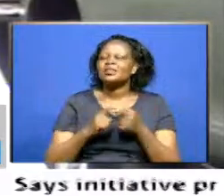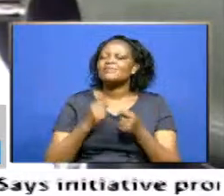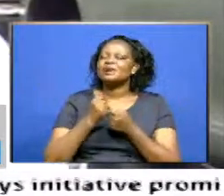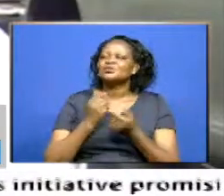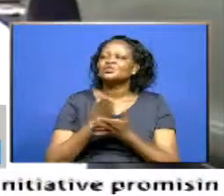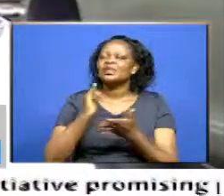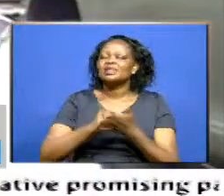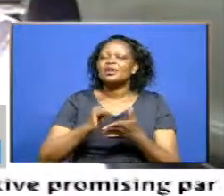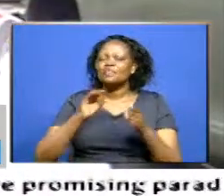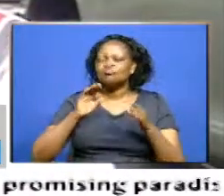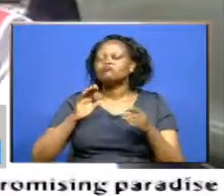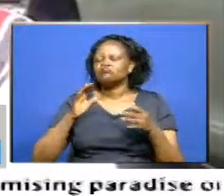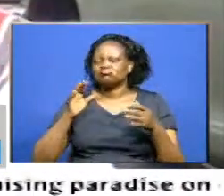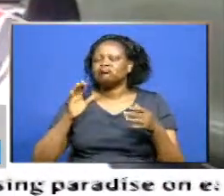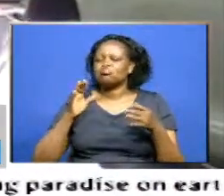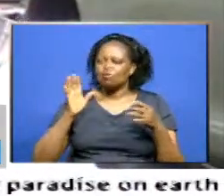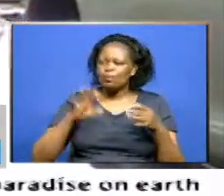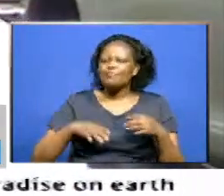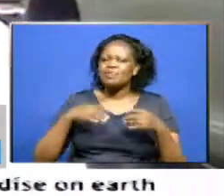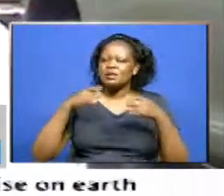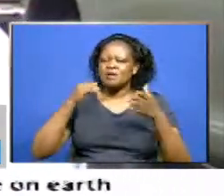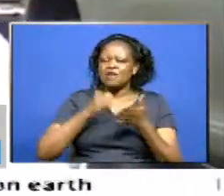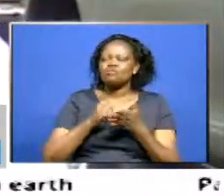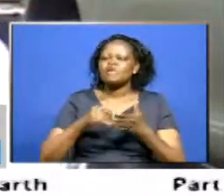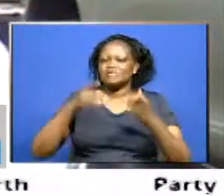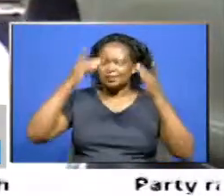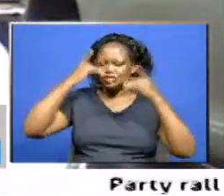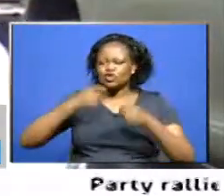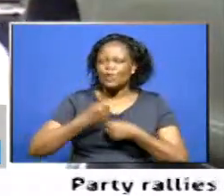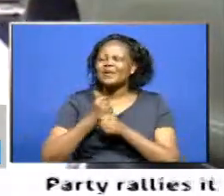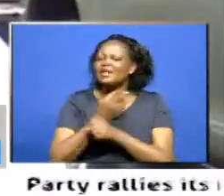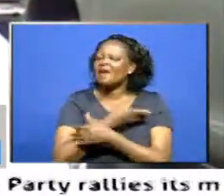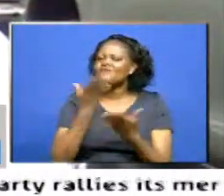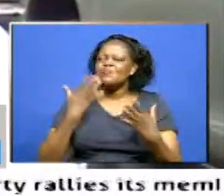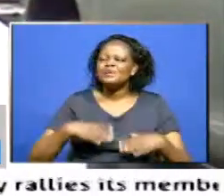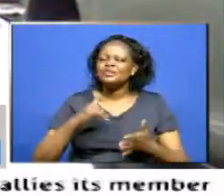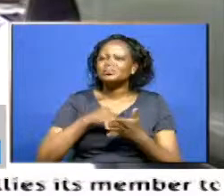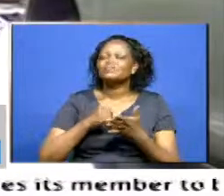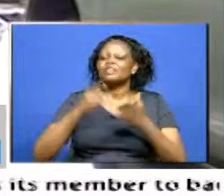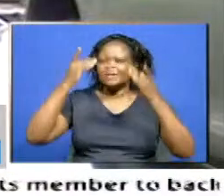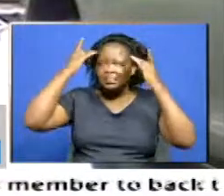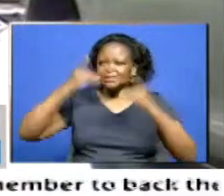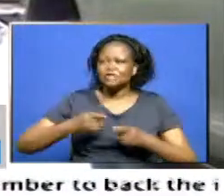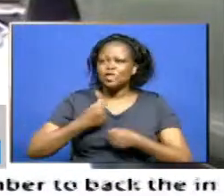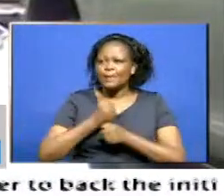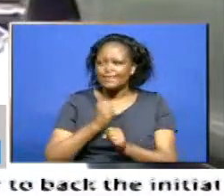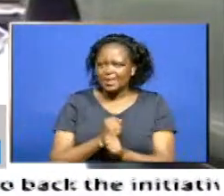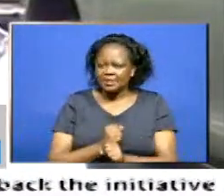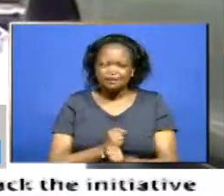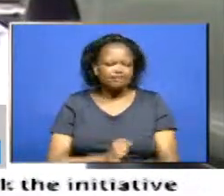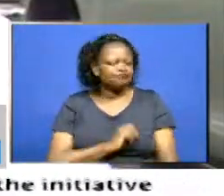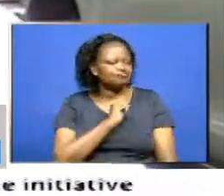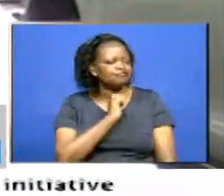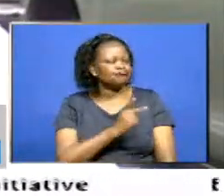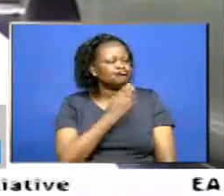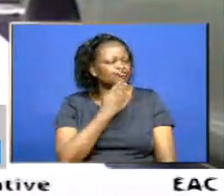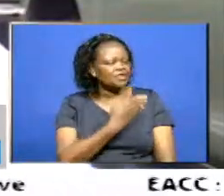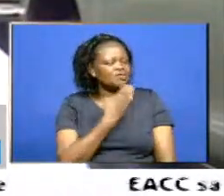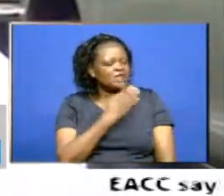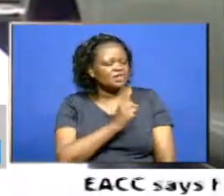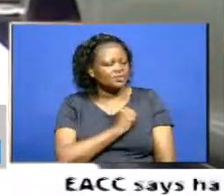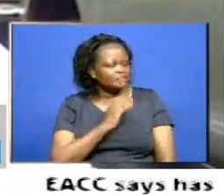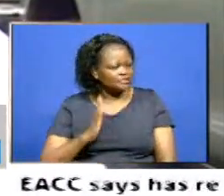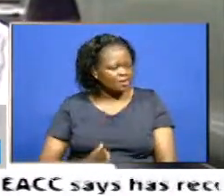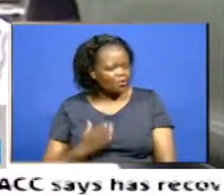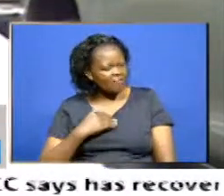decision making. It's going to ensure everyone is in decision making and has a stake. You said, Senator, there are some